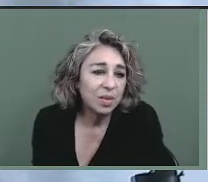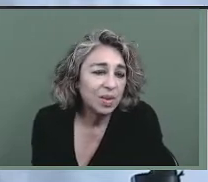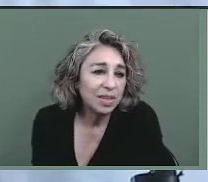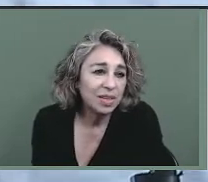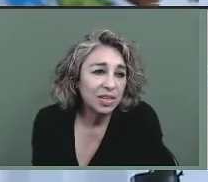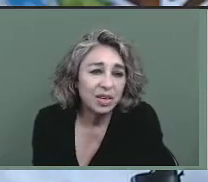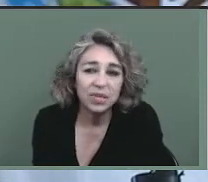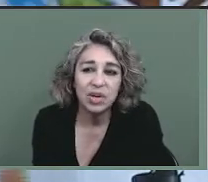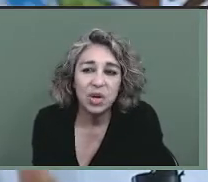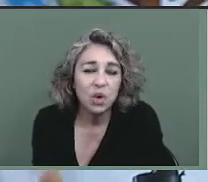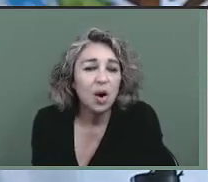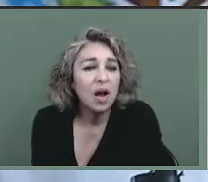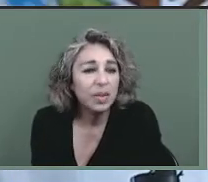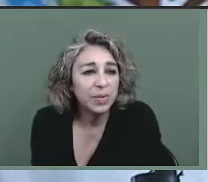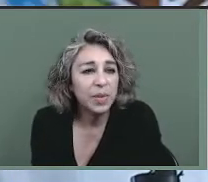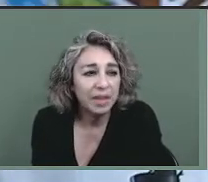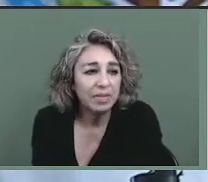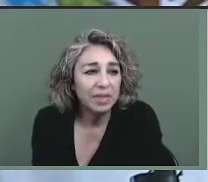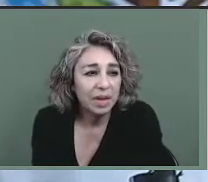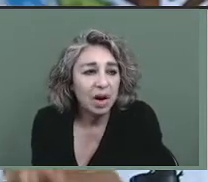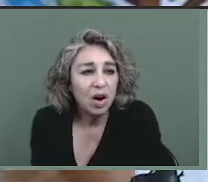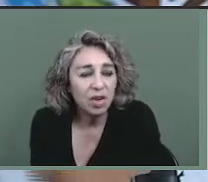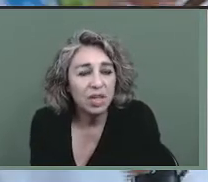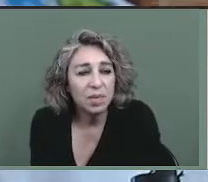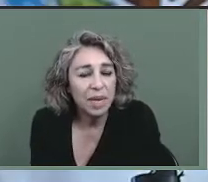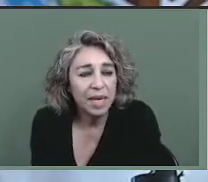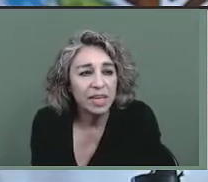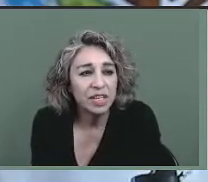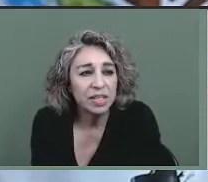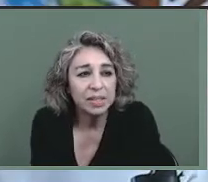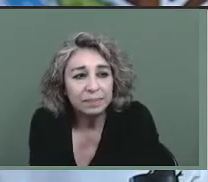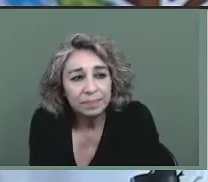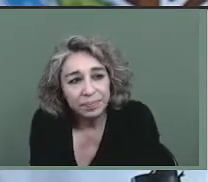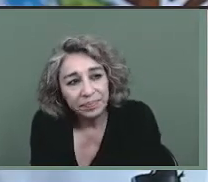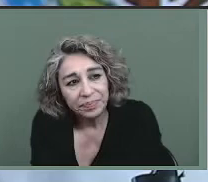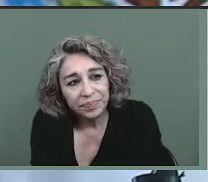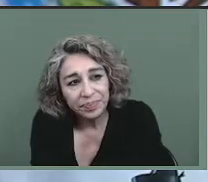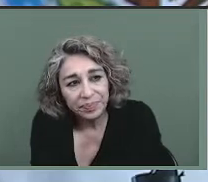one 1,200. No, all of them will have all the medications.